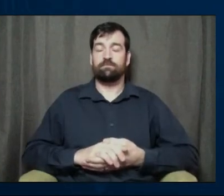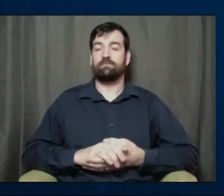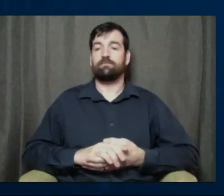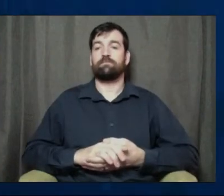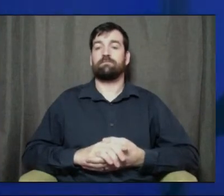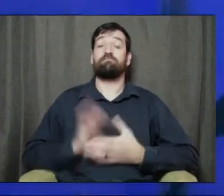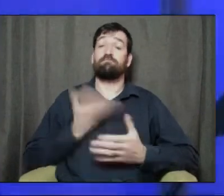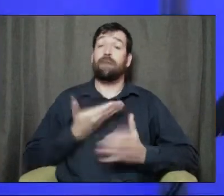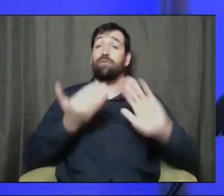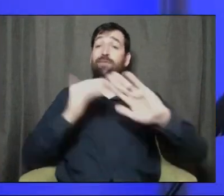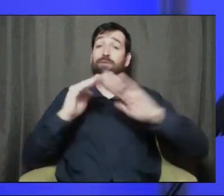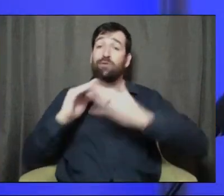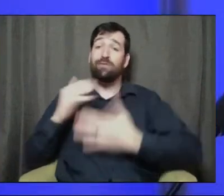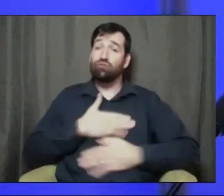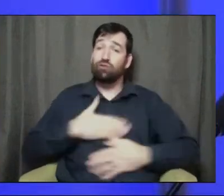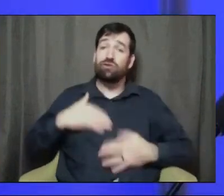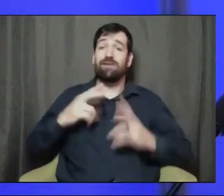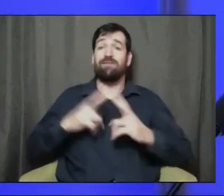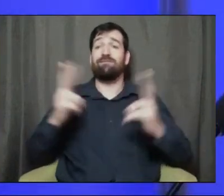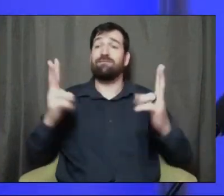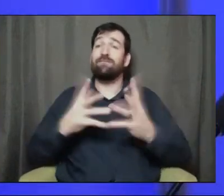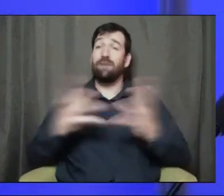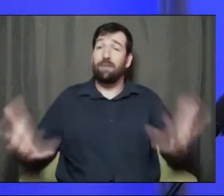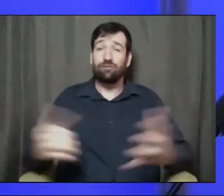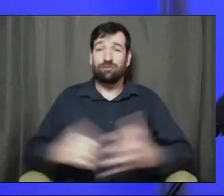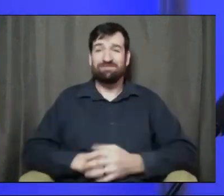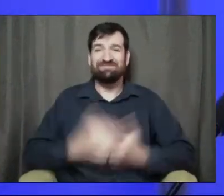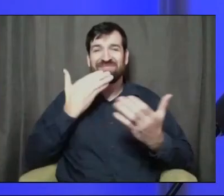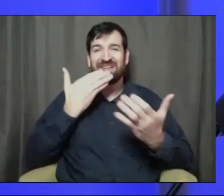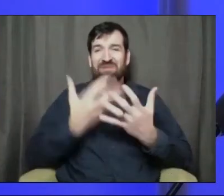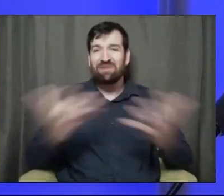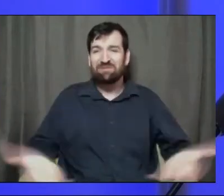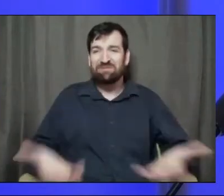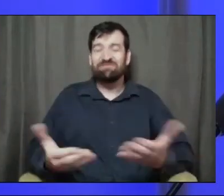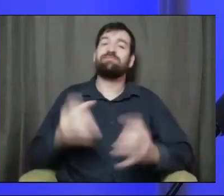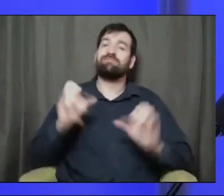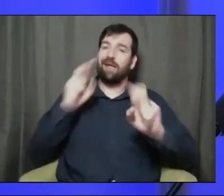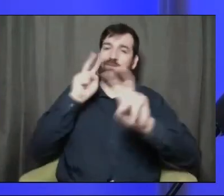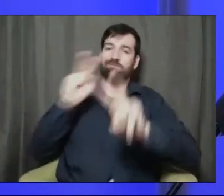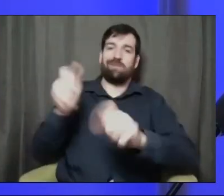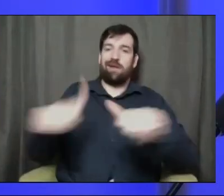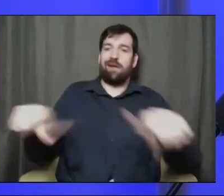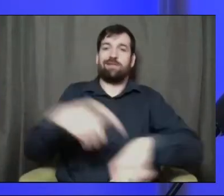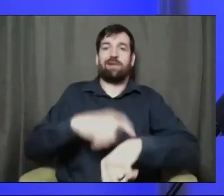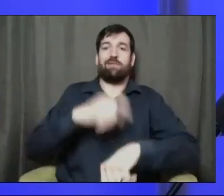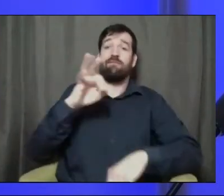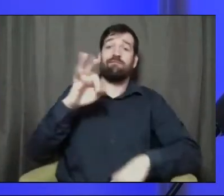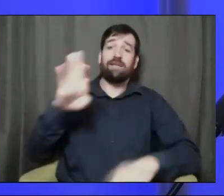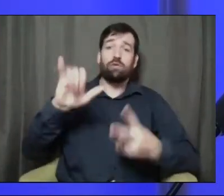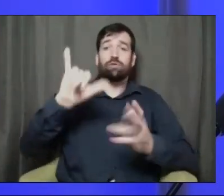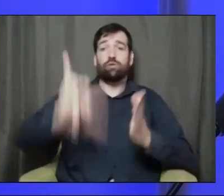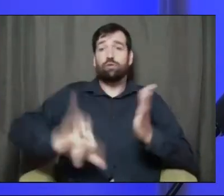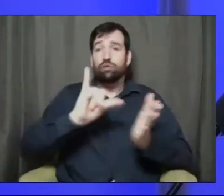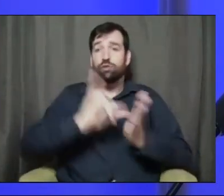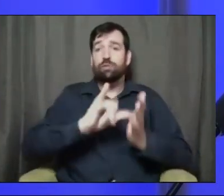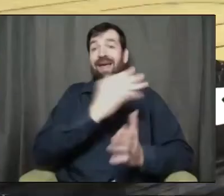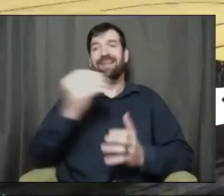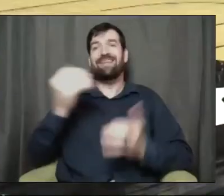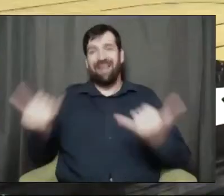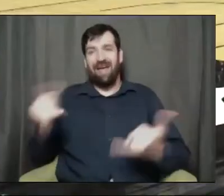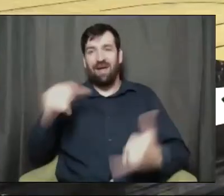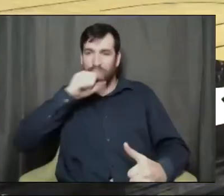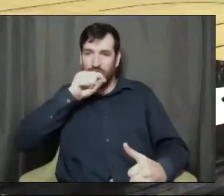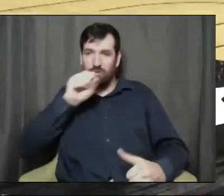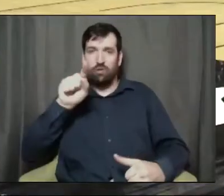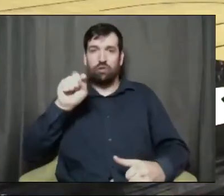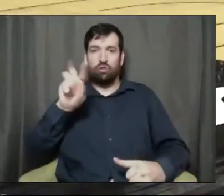appreciate that very much. And we just thank you for being with us today. Don't forget, you can catch our show anytime by joining us on Facebook, YouTube, and now on Twitter. The Big 12